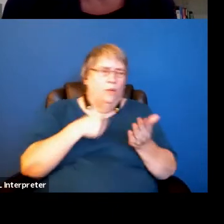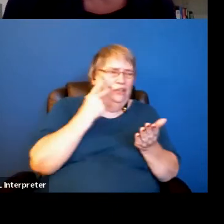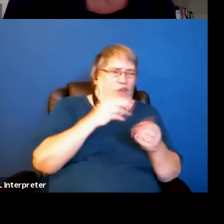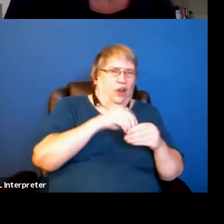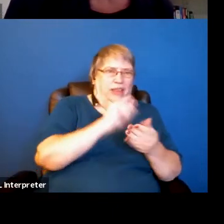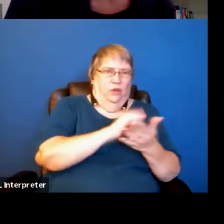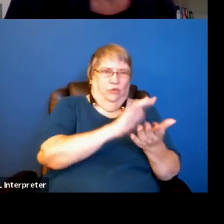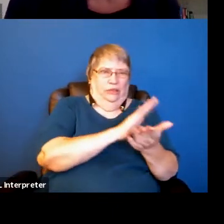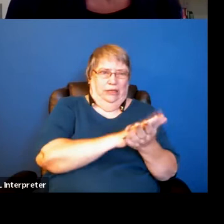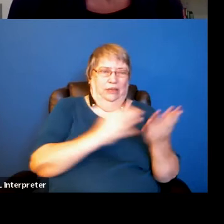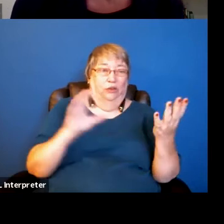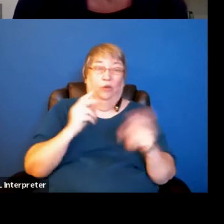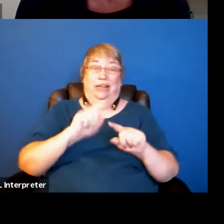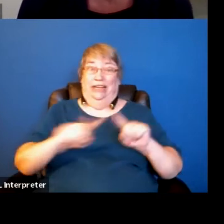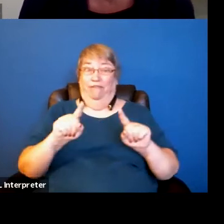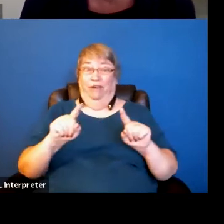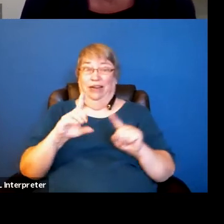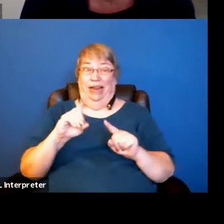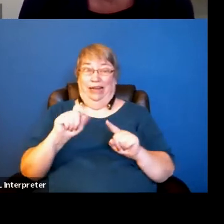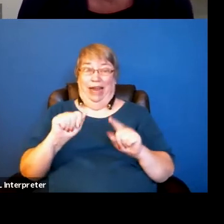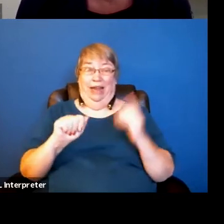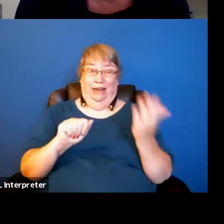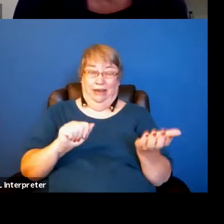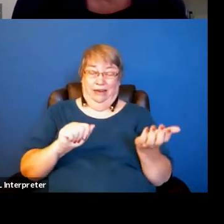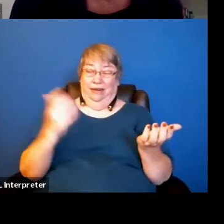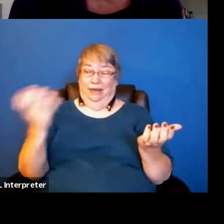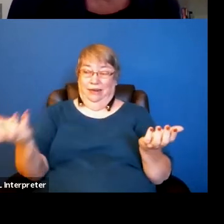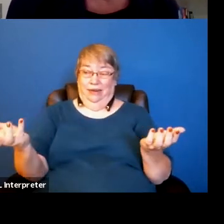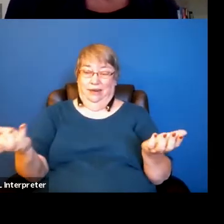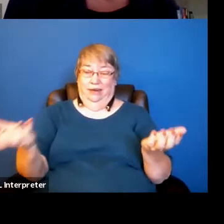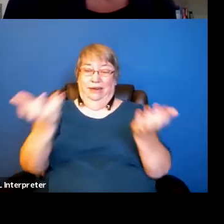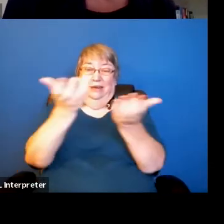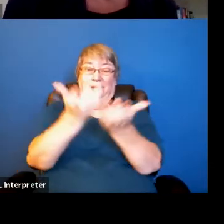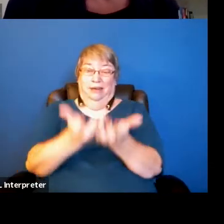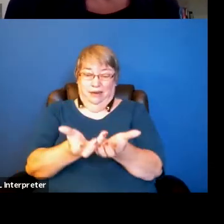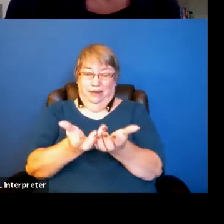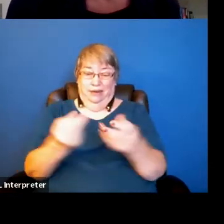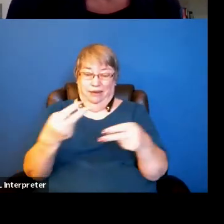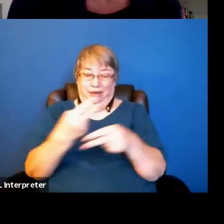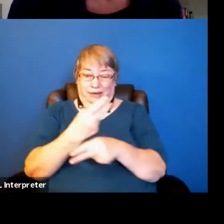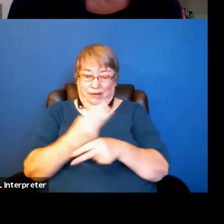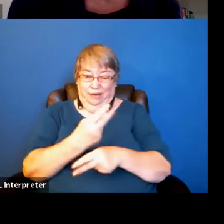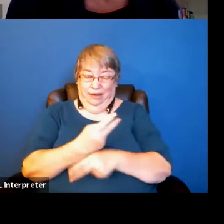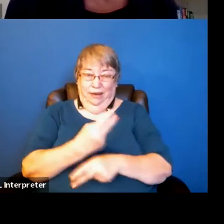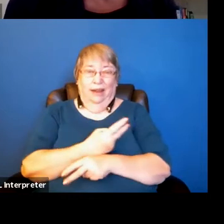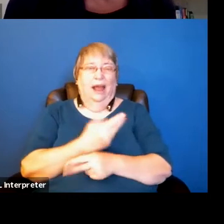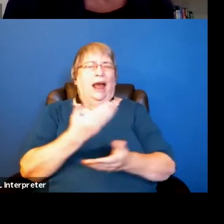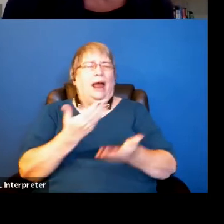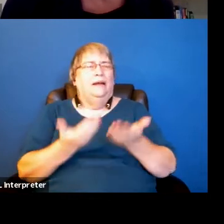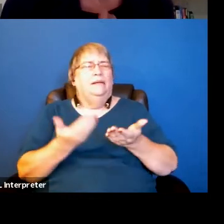the two data types to really offer interpretation and